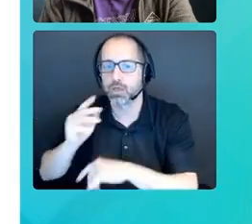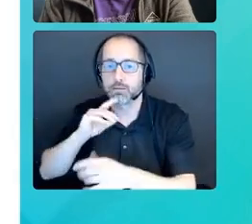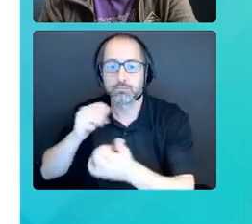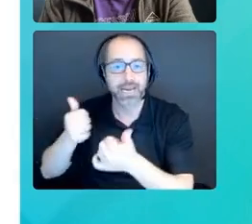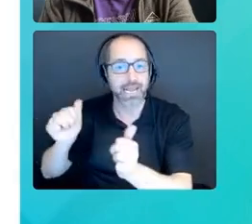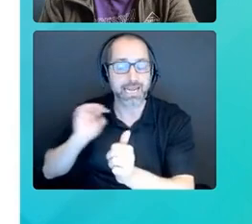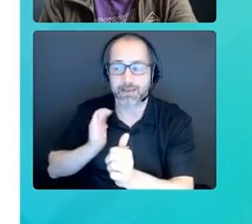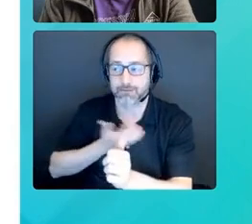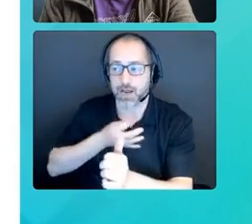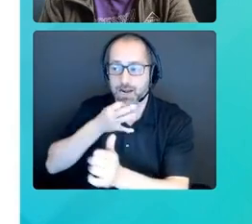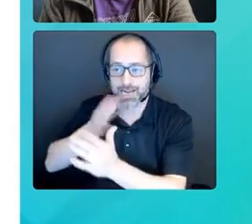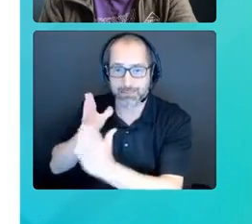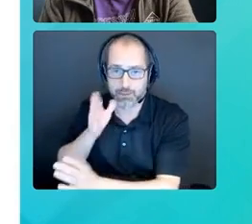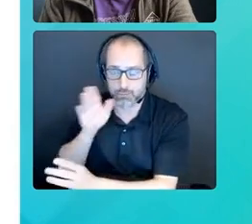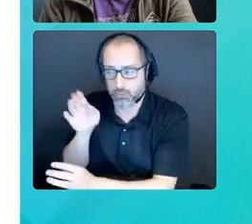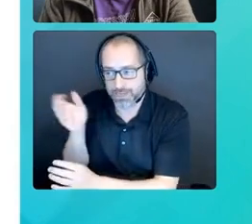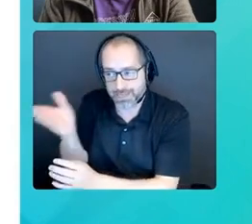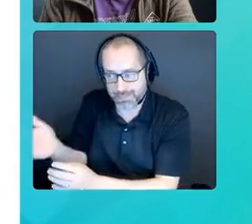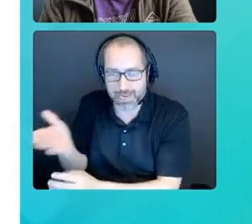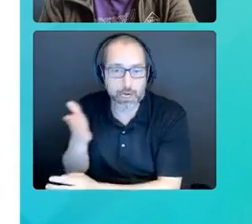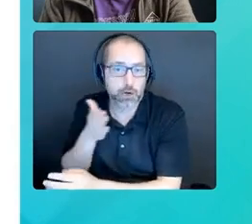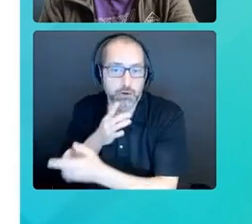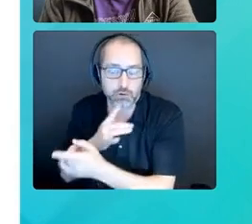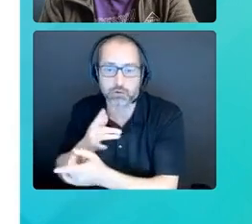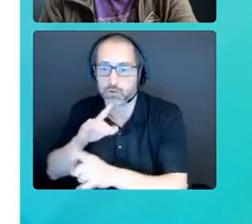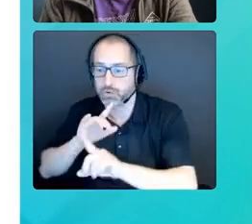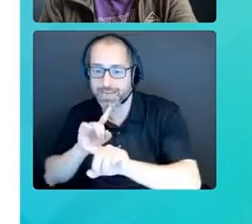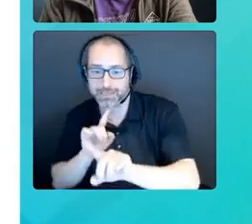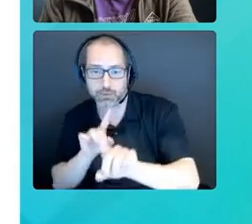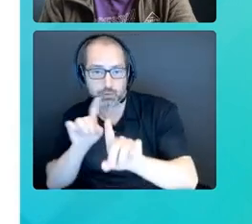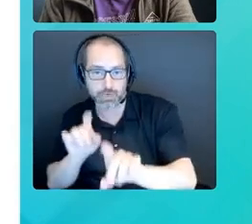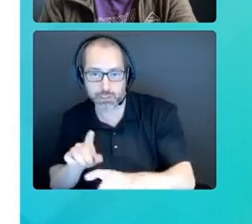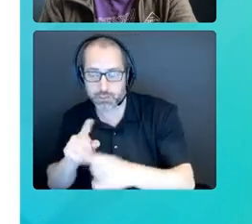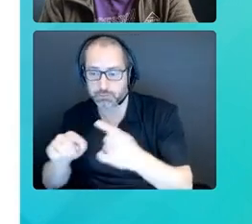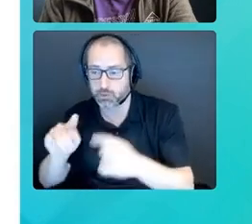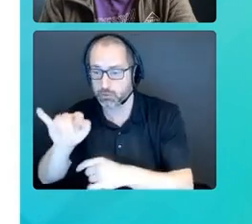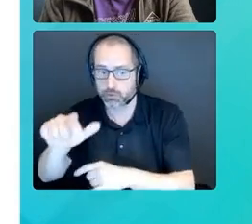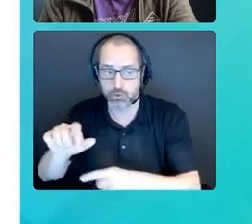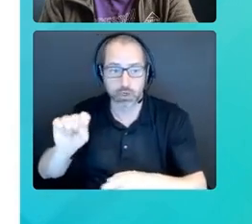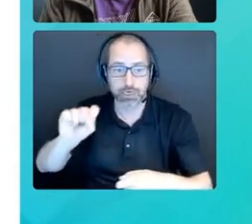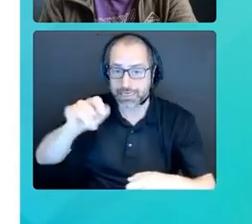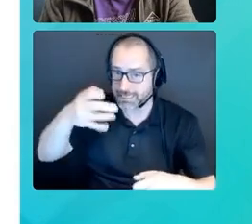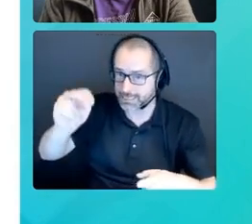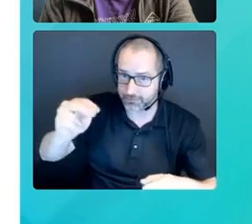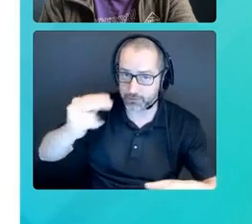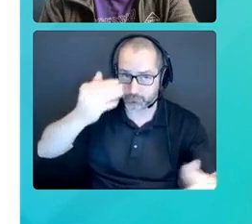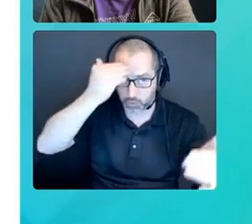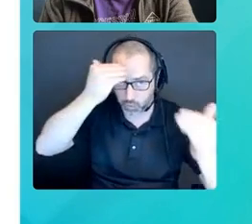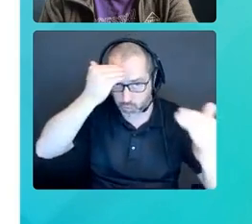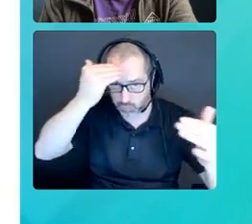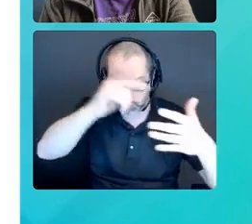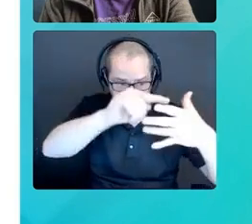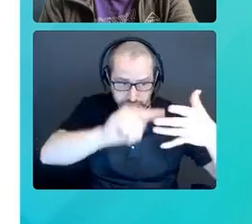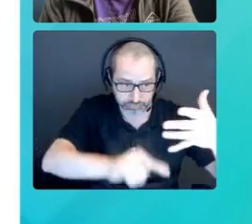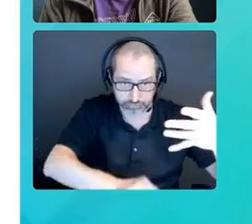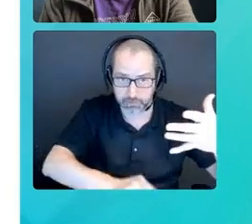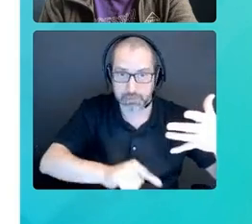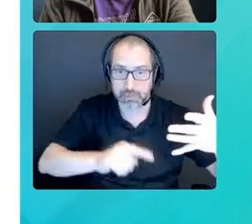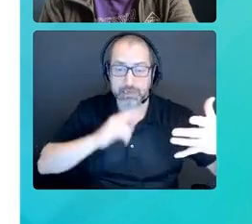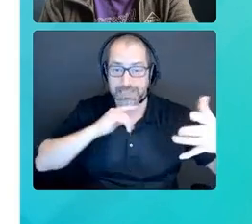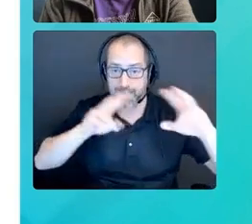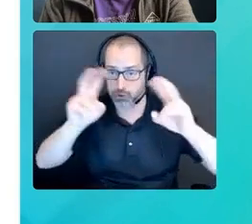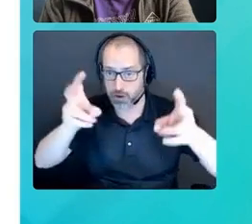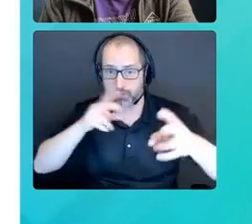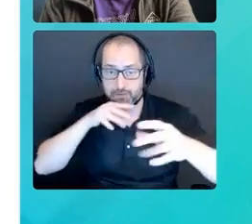through and answer questions specifically about the tool. So while Stephen is very knowledgeable and can talk to you a lot about like the topic of accessibility and why